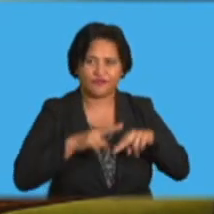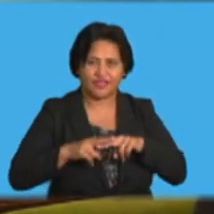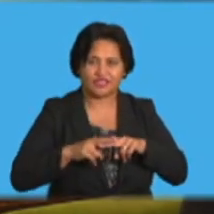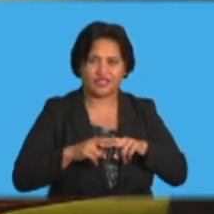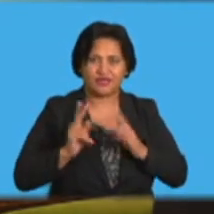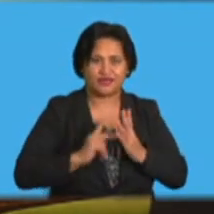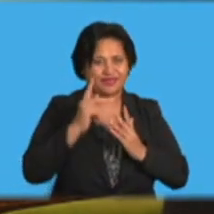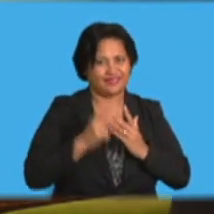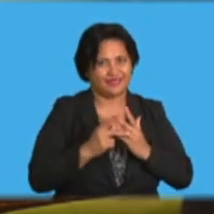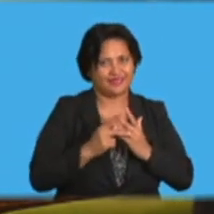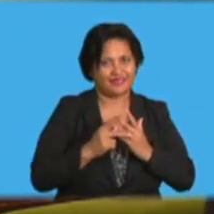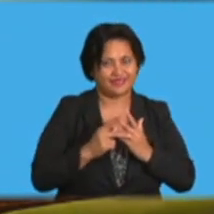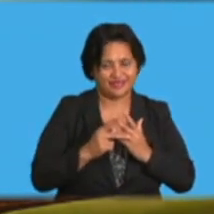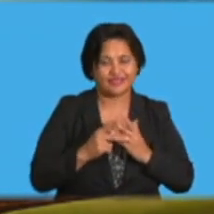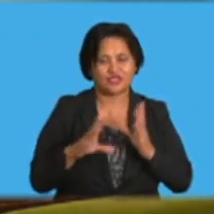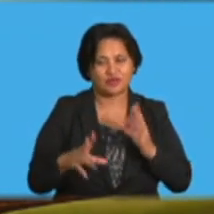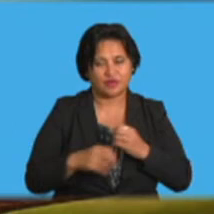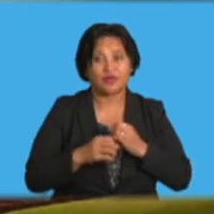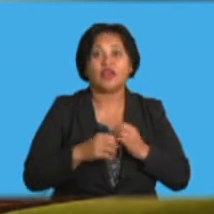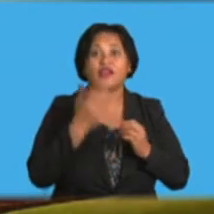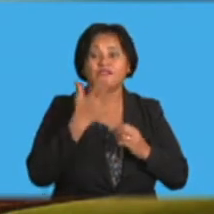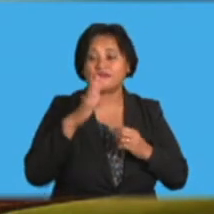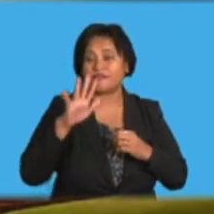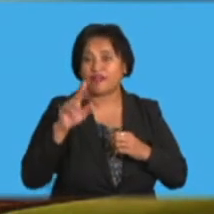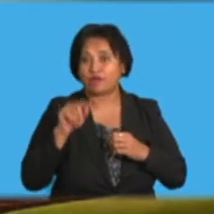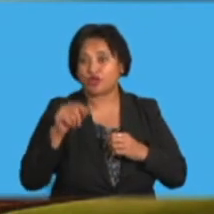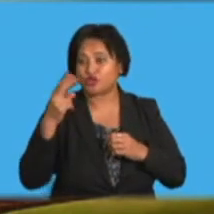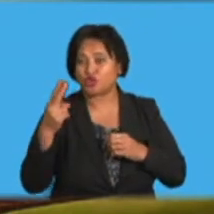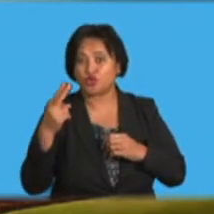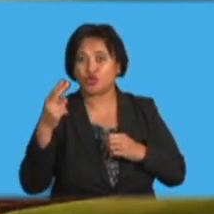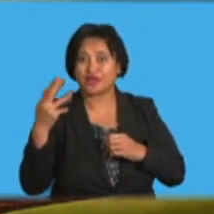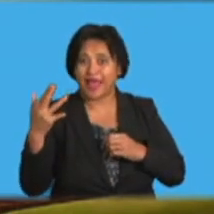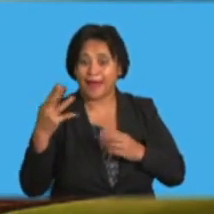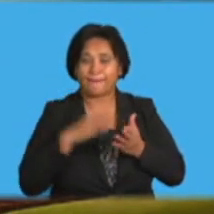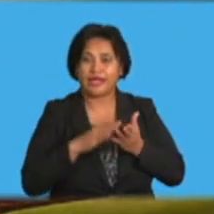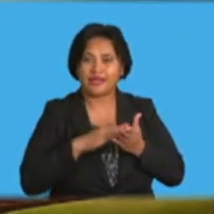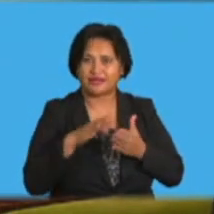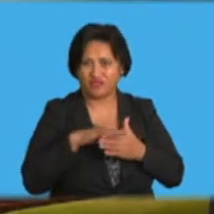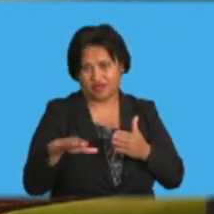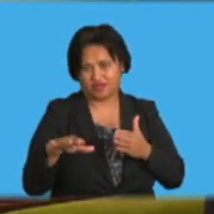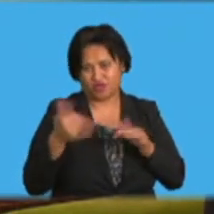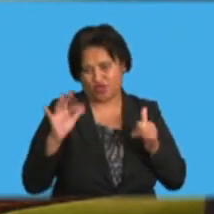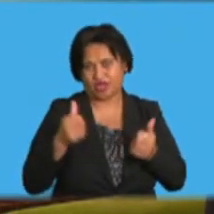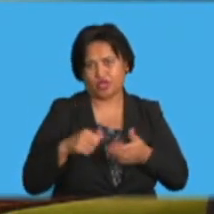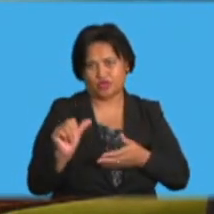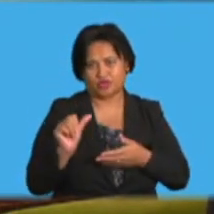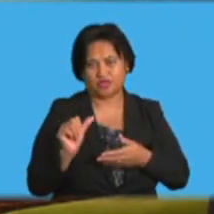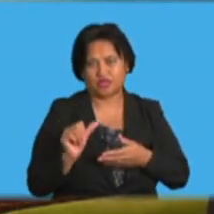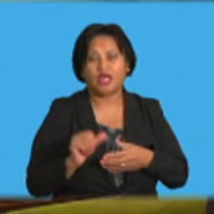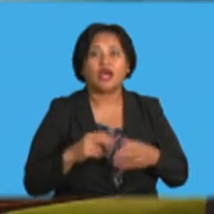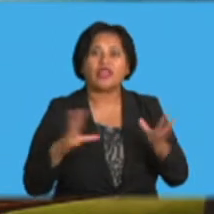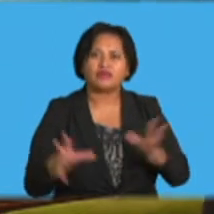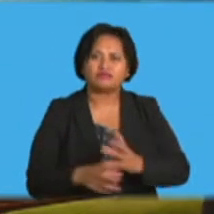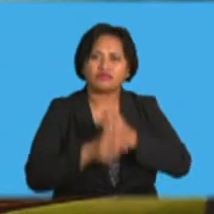as highlighted. To date, we've spent $55.29 million in this respect. But I'd like to finish off, Madam Speaker, is